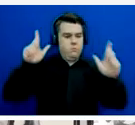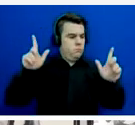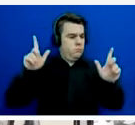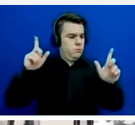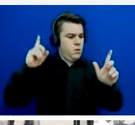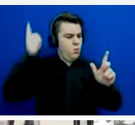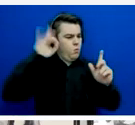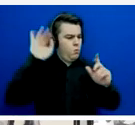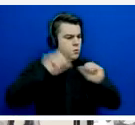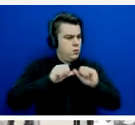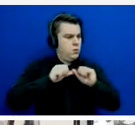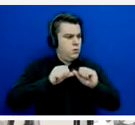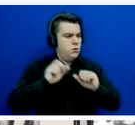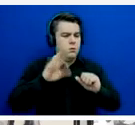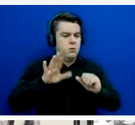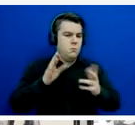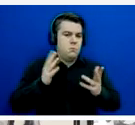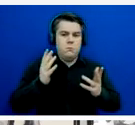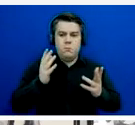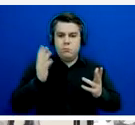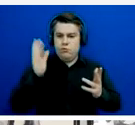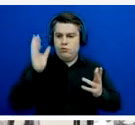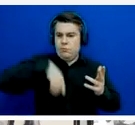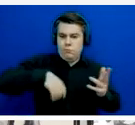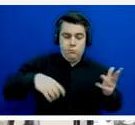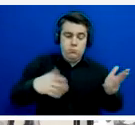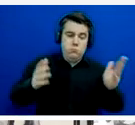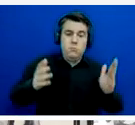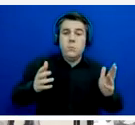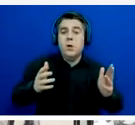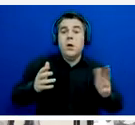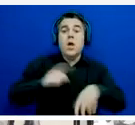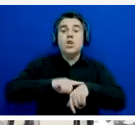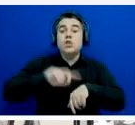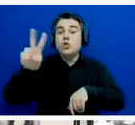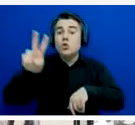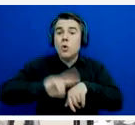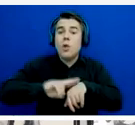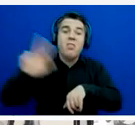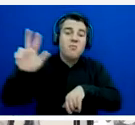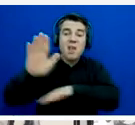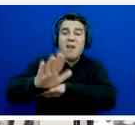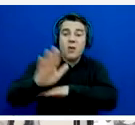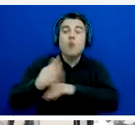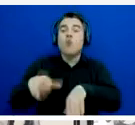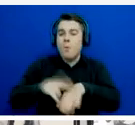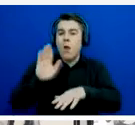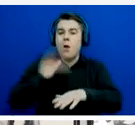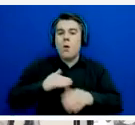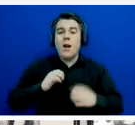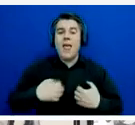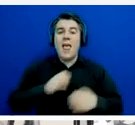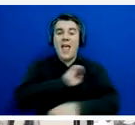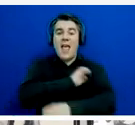going to continue or if this is just like a fluke. And around 2 or 3 o'clock, my energy would normally slump again, and it